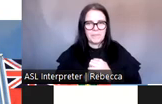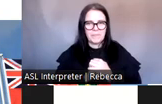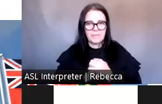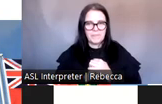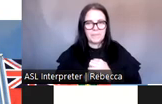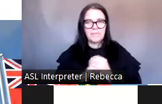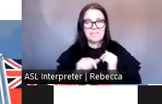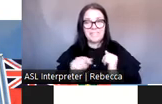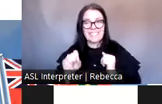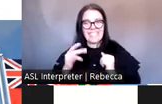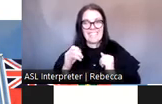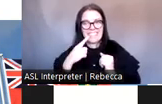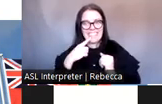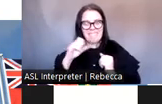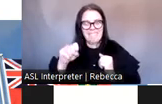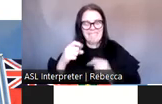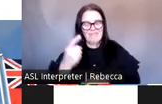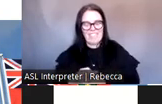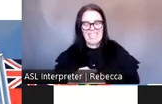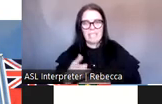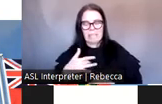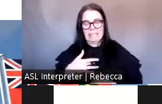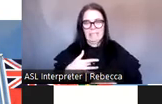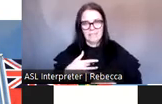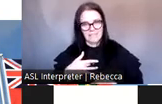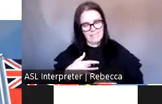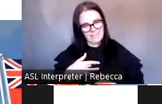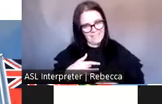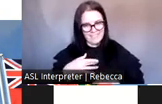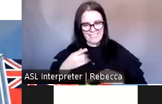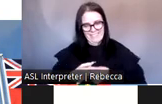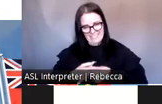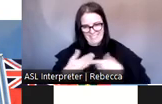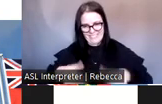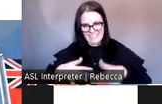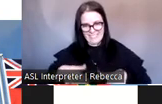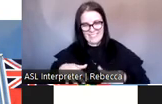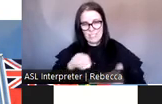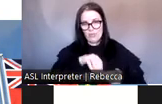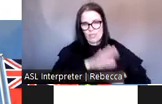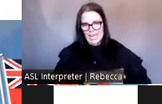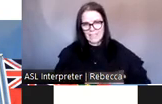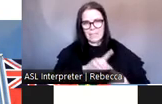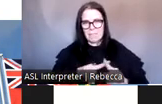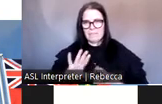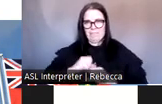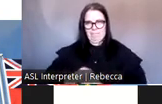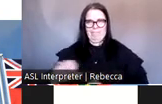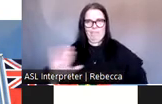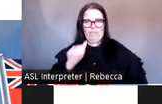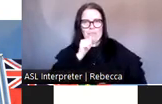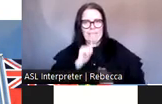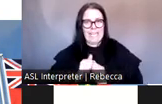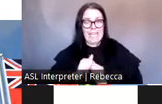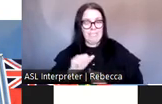Yes, Stephanie. Stephanie mentions how her privacy senses are tingling at the tracking idea. Yeah. I